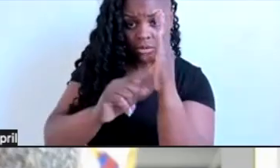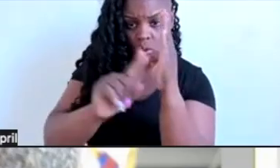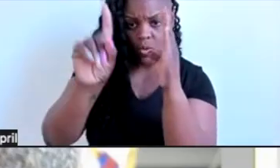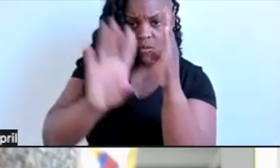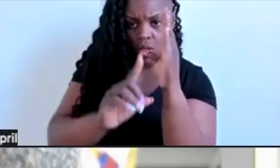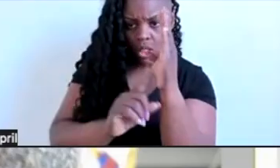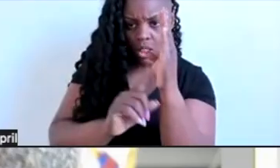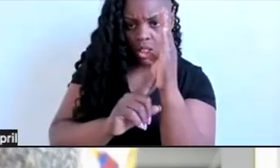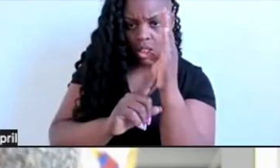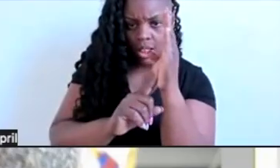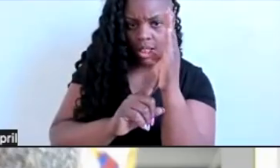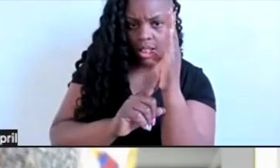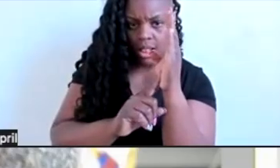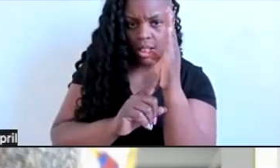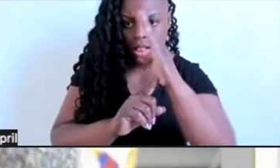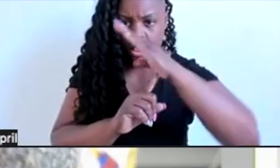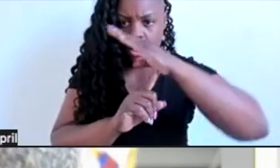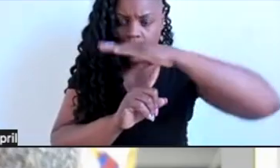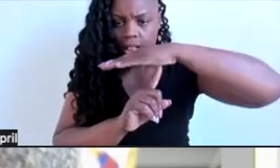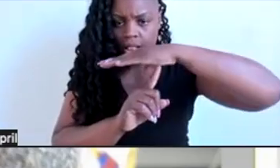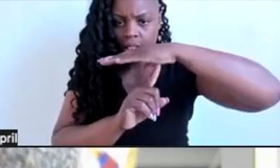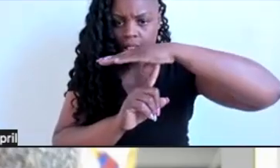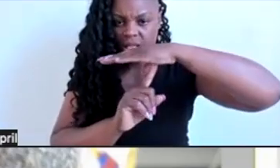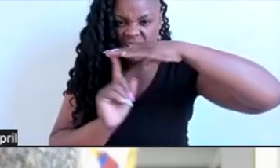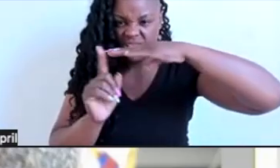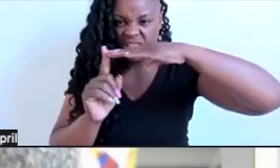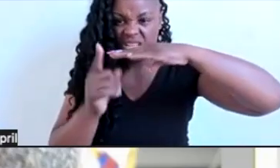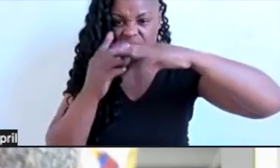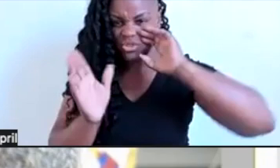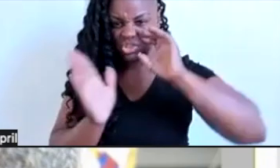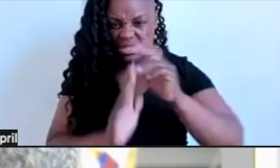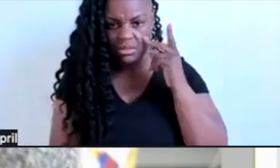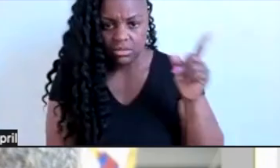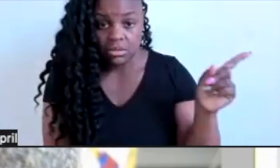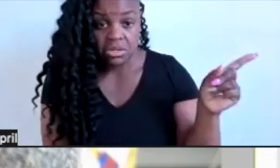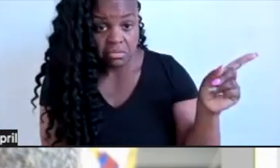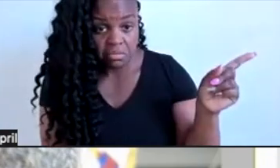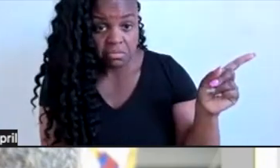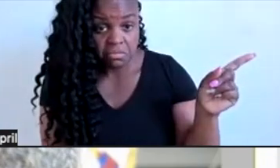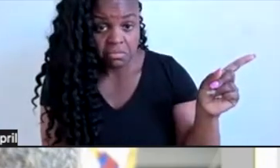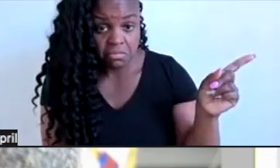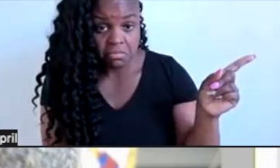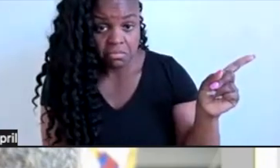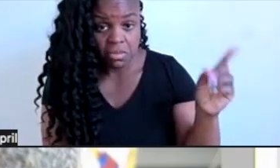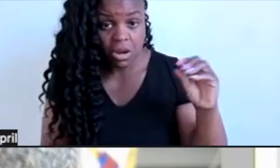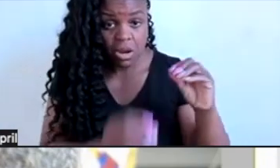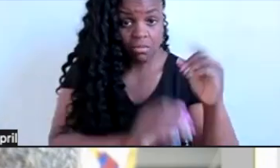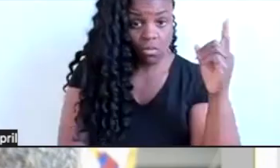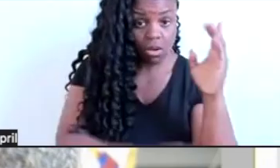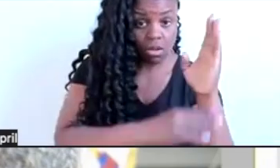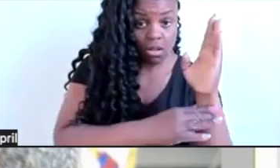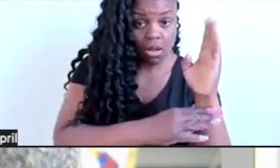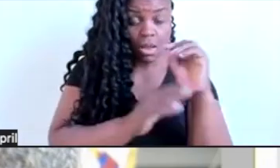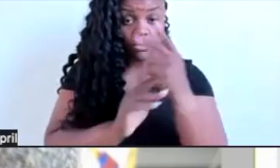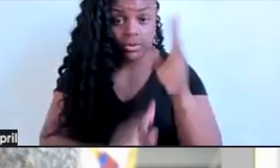pipe. You can see a picture of the valve in Photo 1 in the on position. Photo 2 shows the valve in the